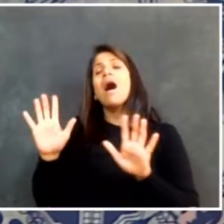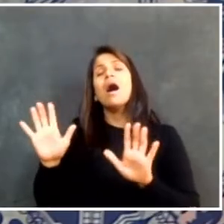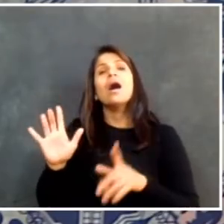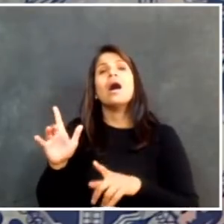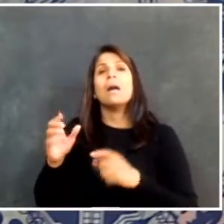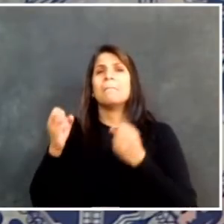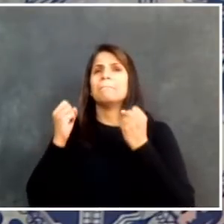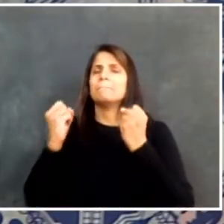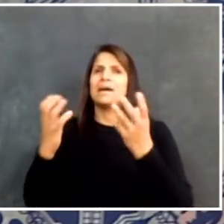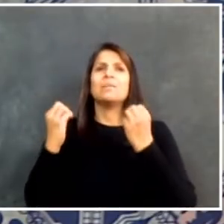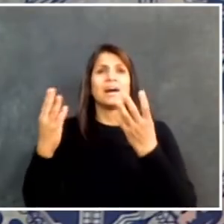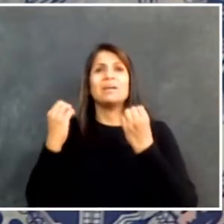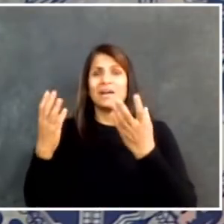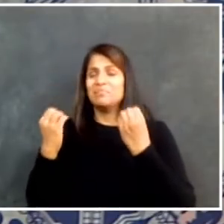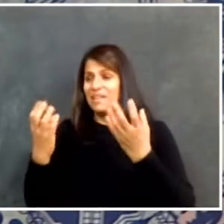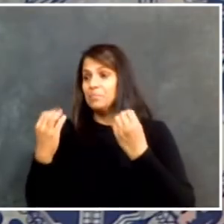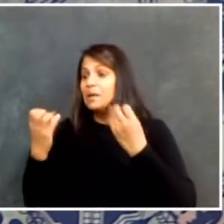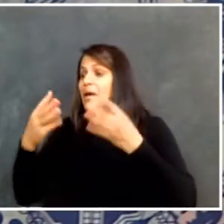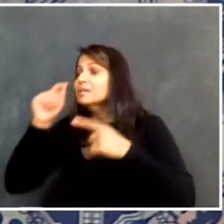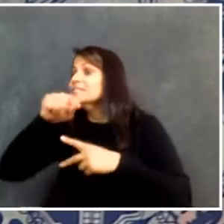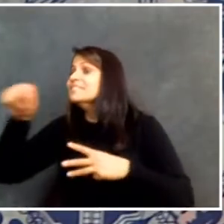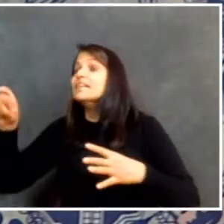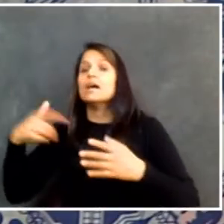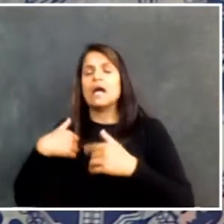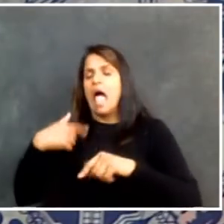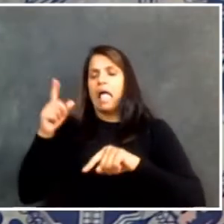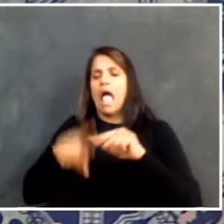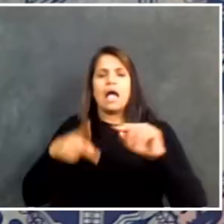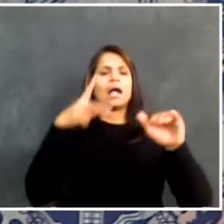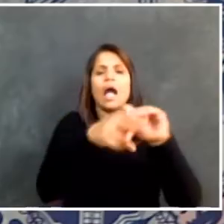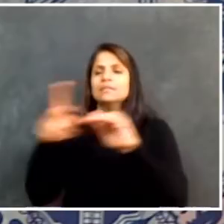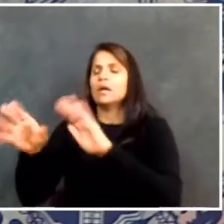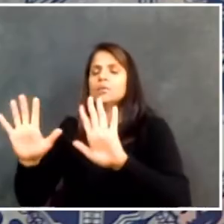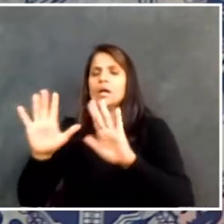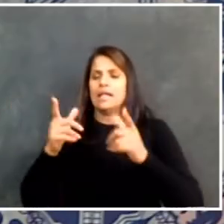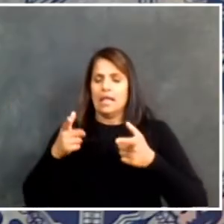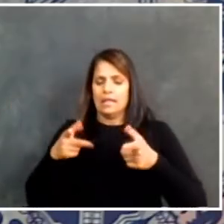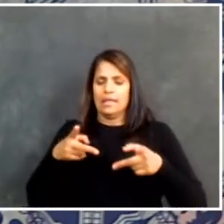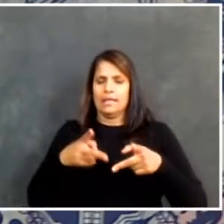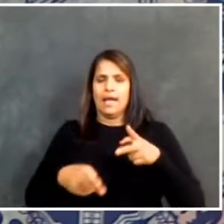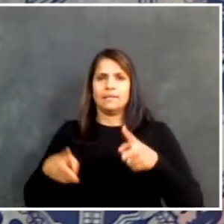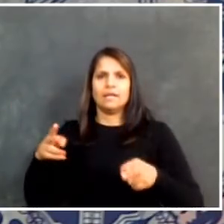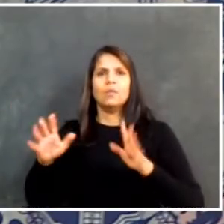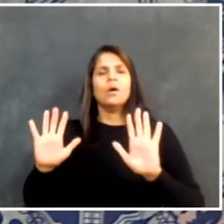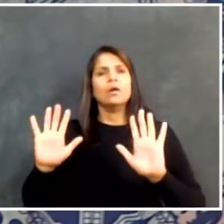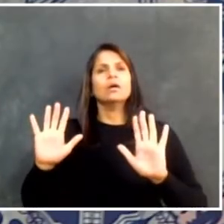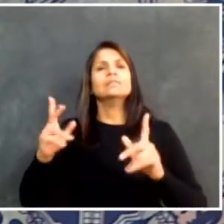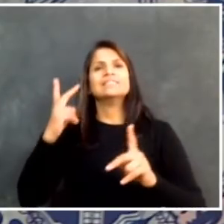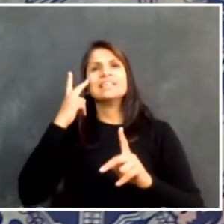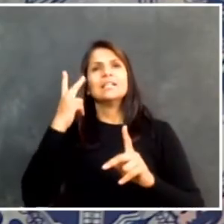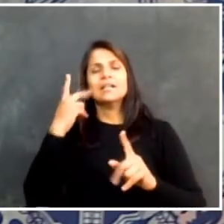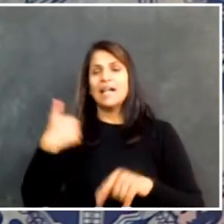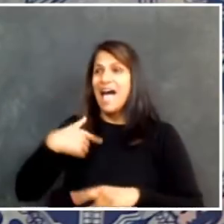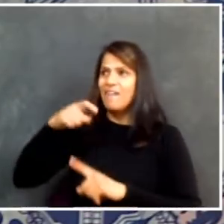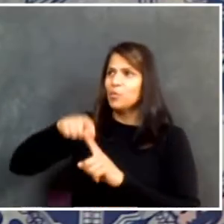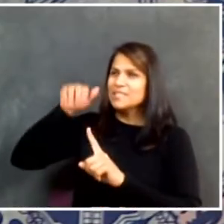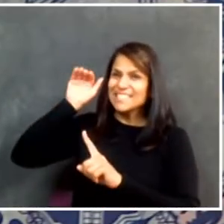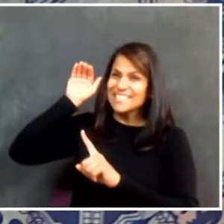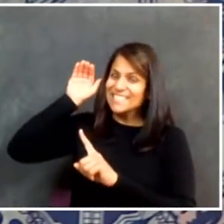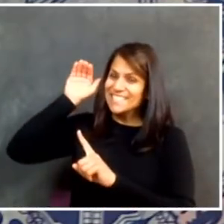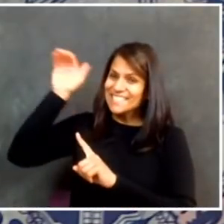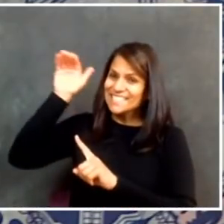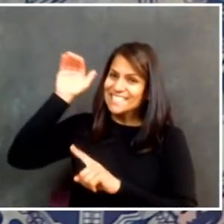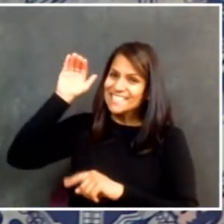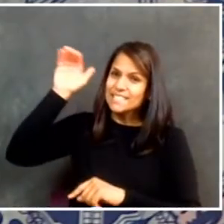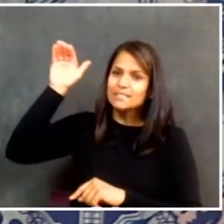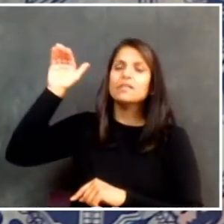from Washington. We have to keep fighting for a stimulus bill that will actually address the needs of the places that have